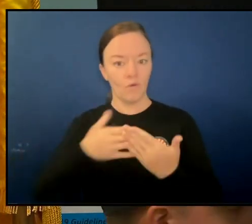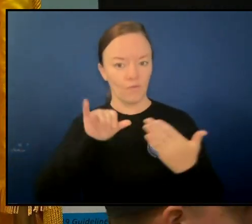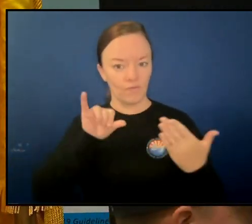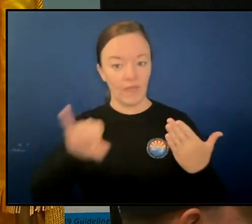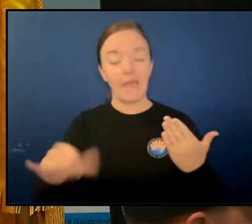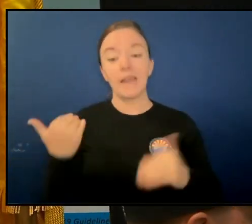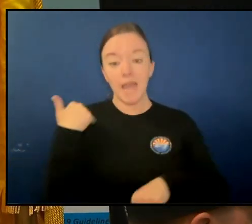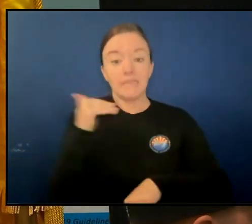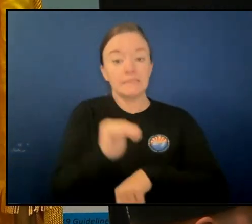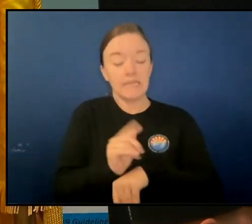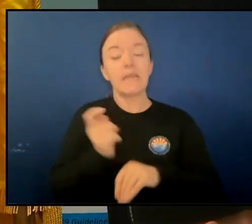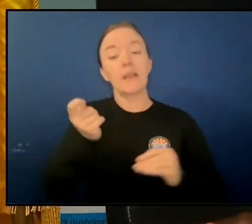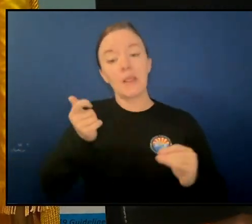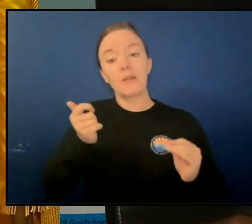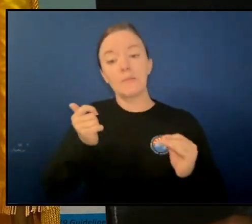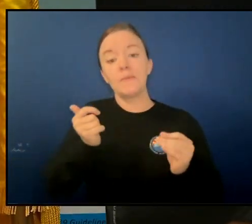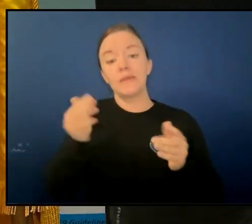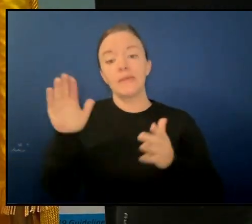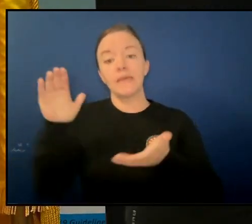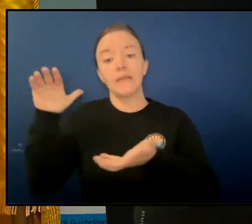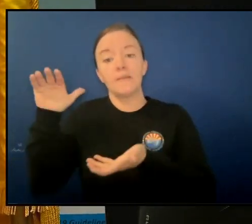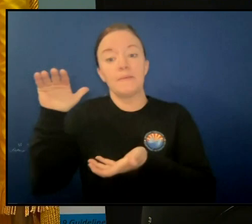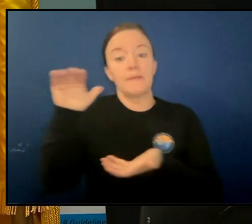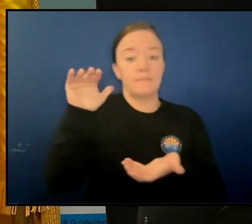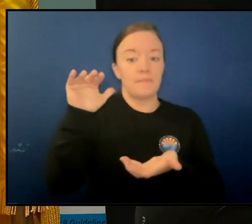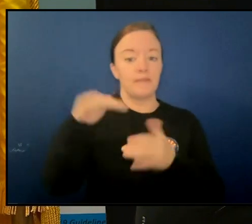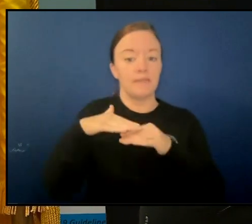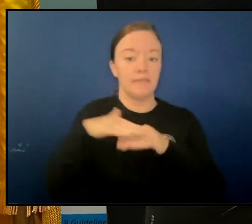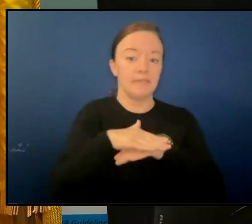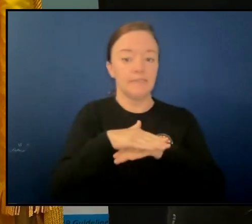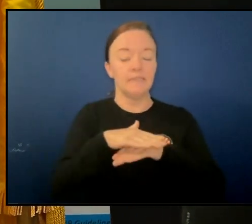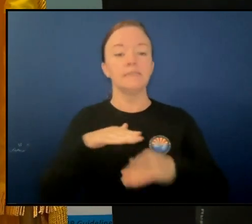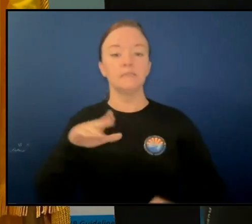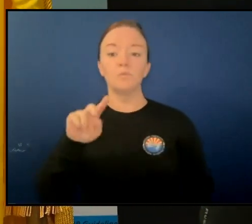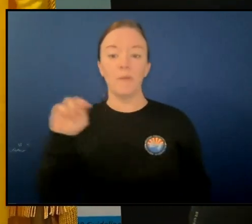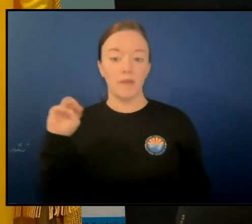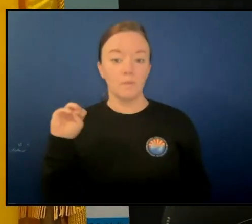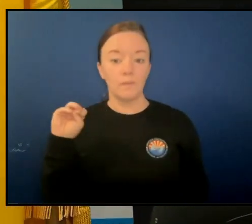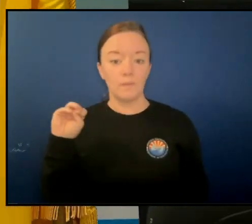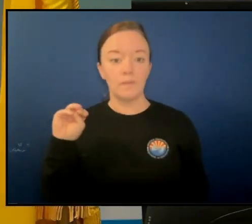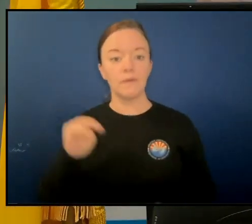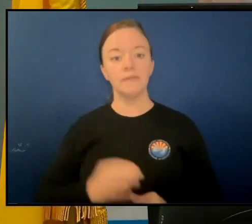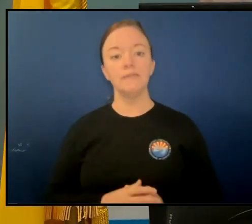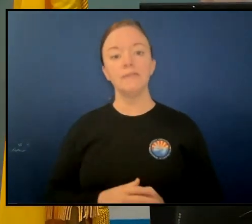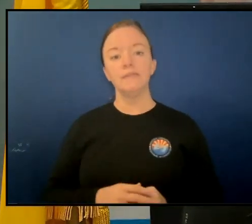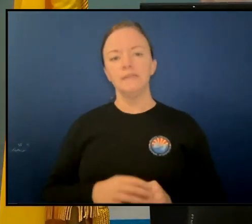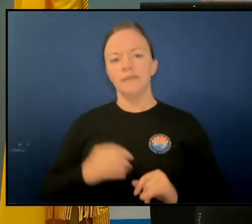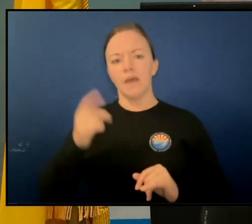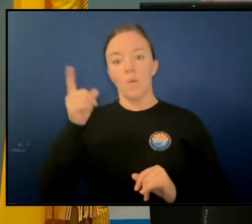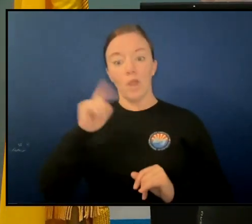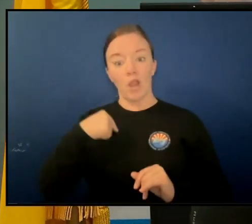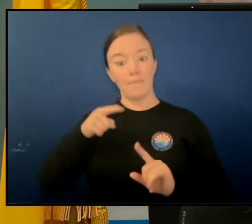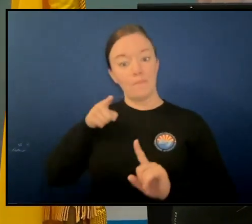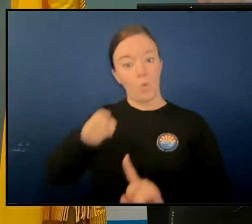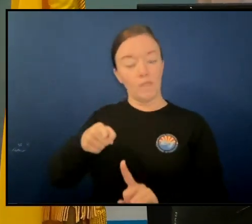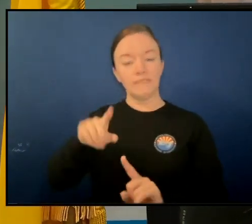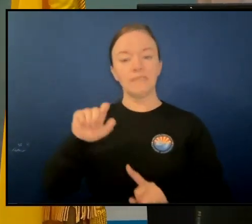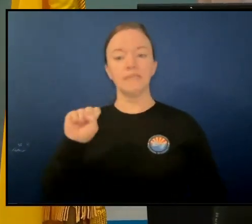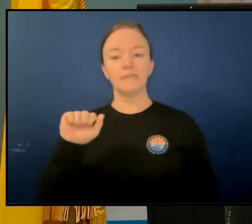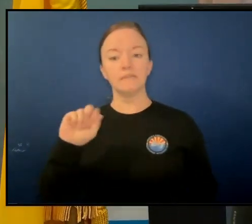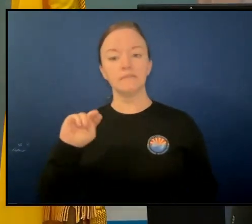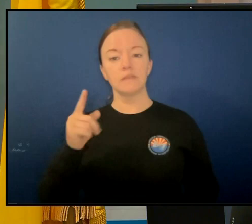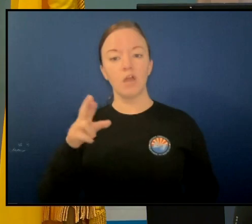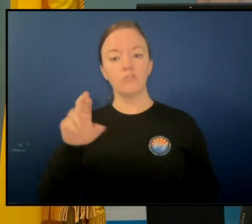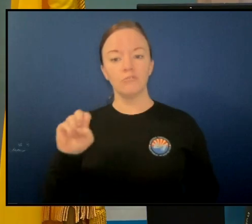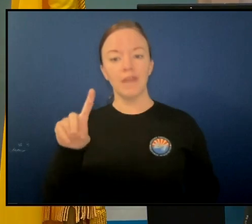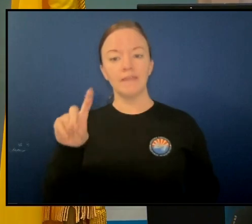that boundary into the area, and you'll notice here, so right along where I'm pointing here is along the Sangre de Cristo Mountains. Just